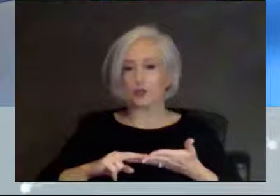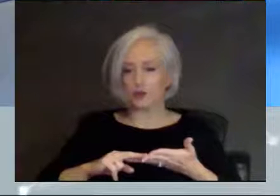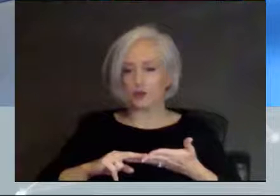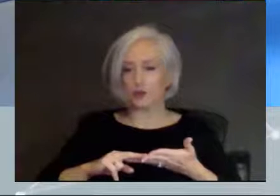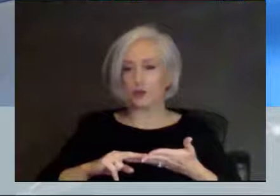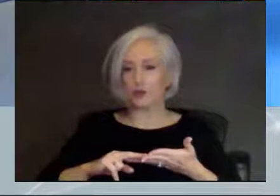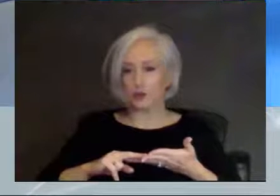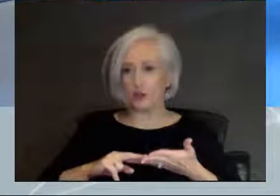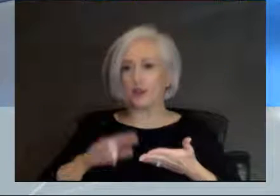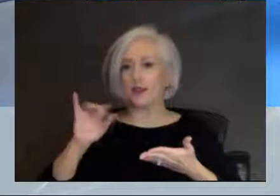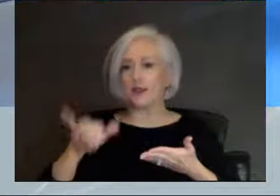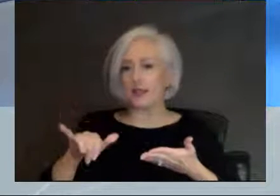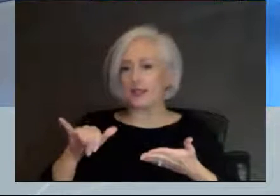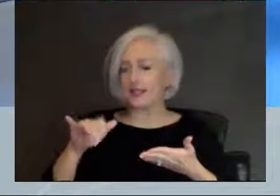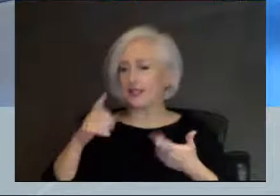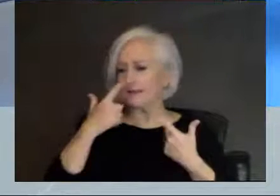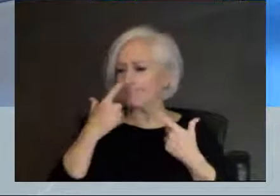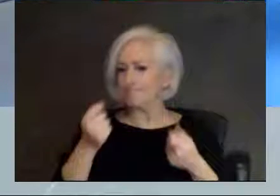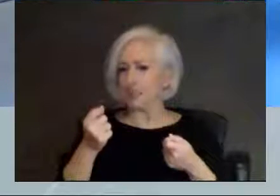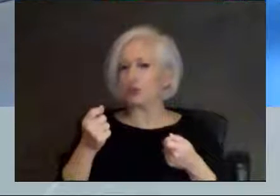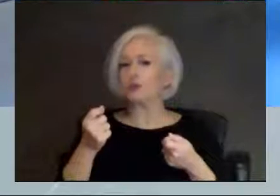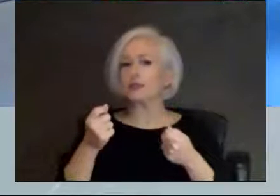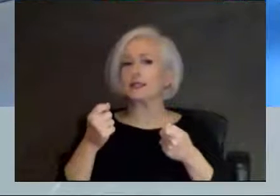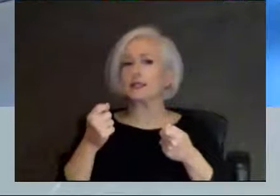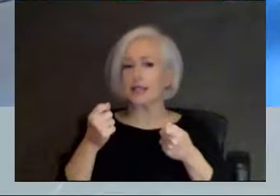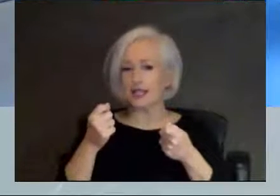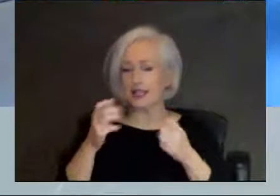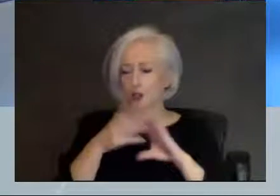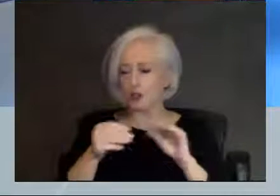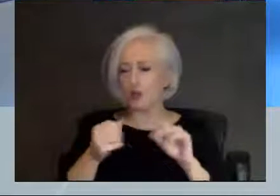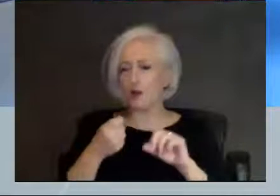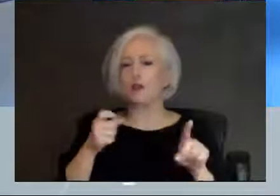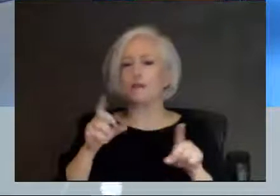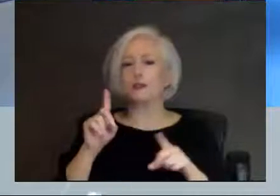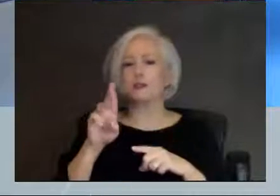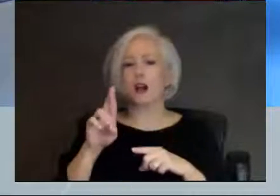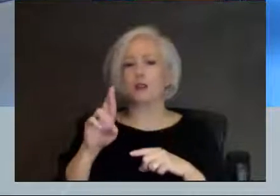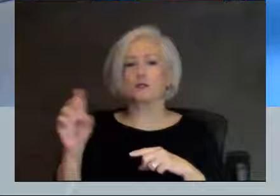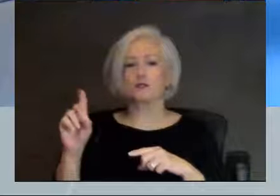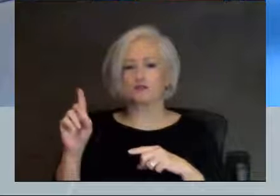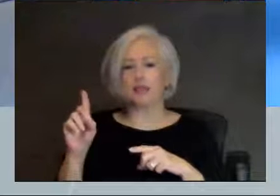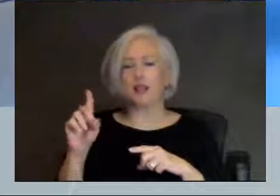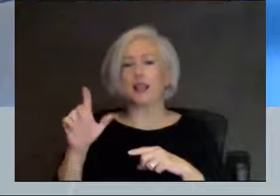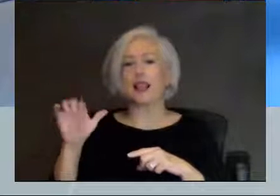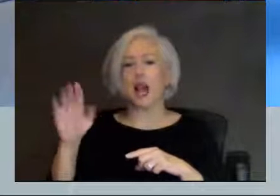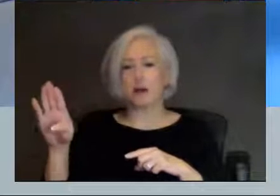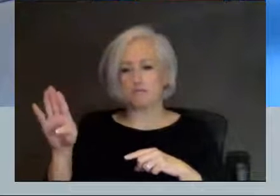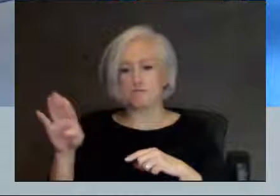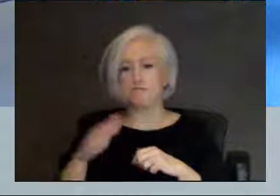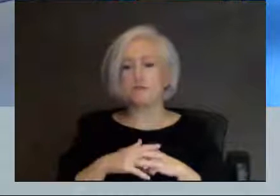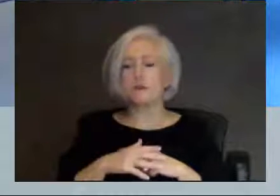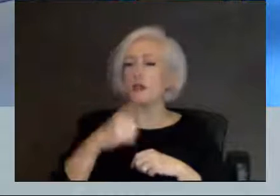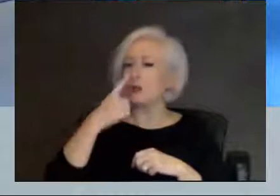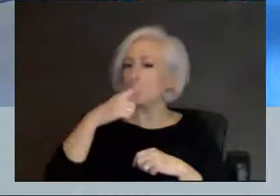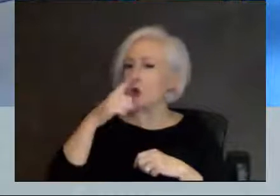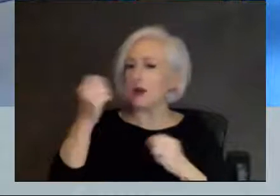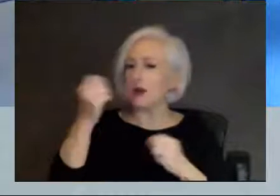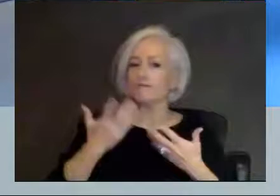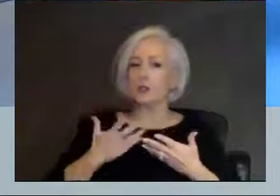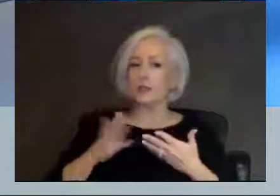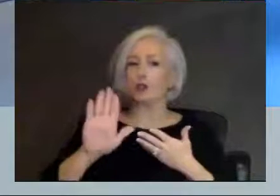phenomena in Dr. Dandawande's lab. Could you tell us a little bit about your role and kind